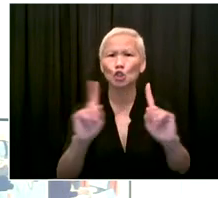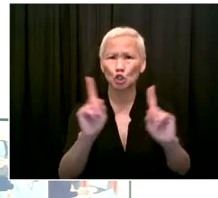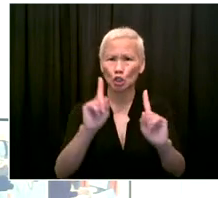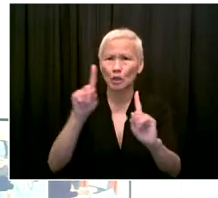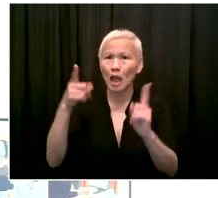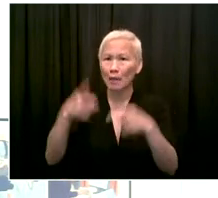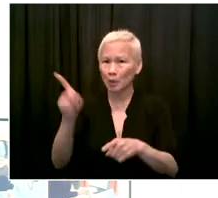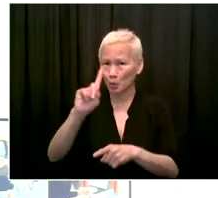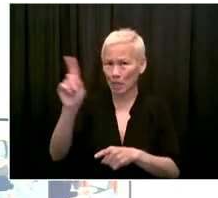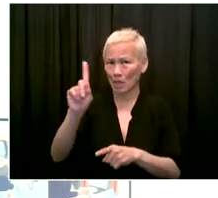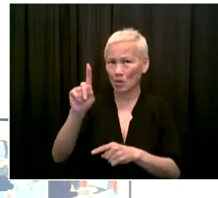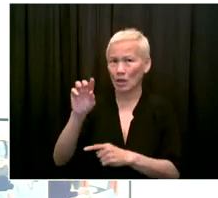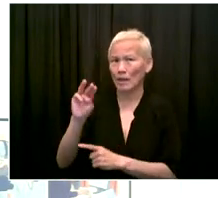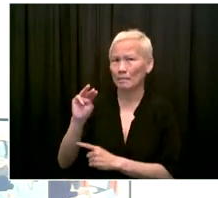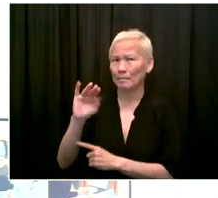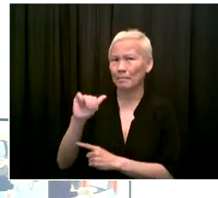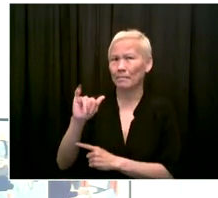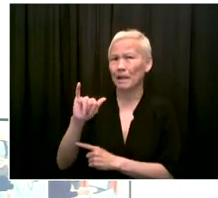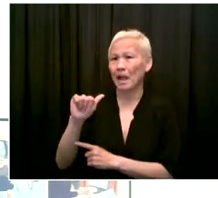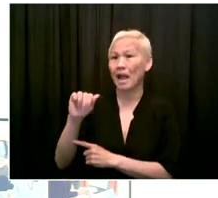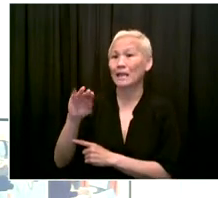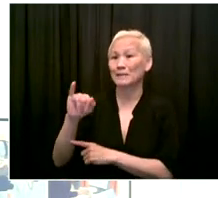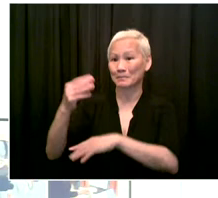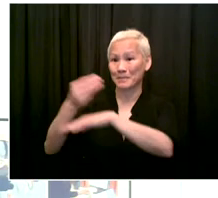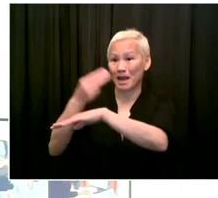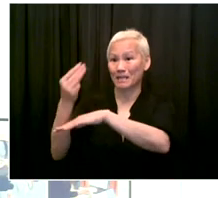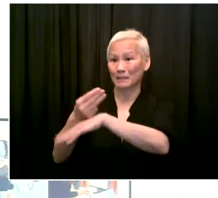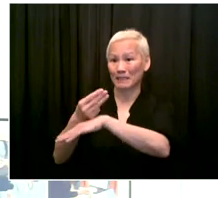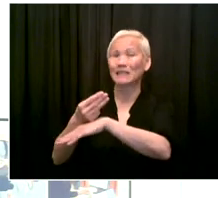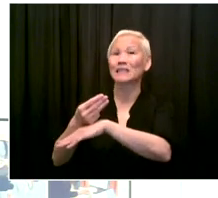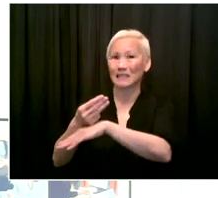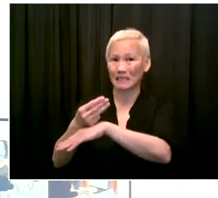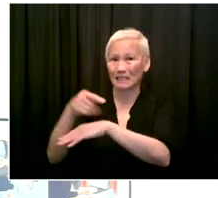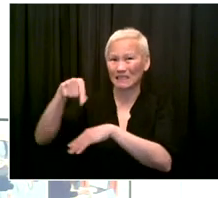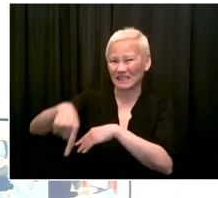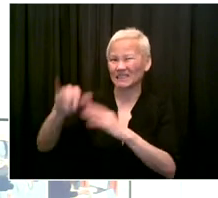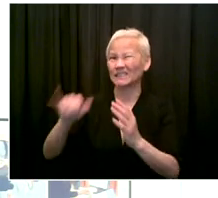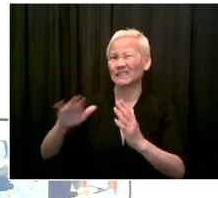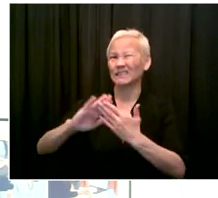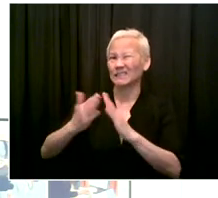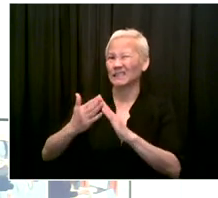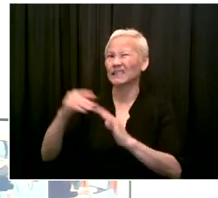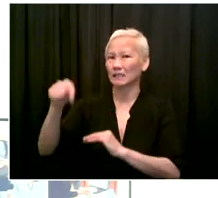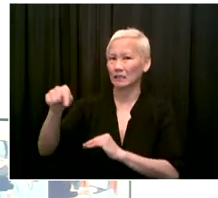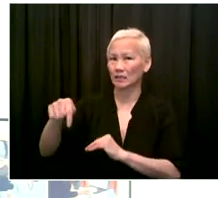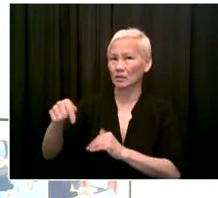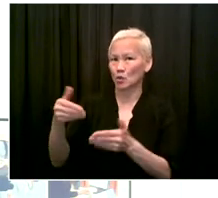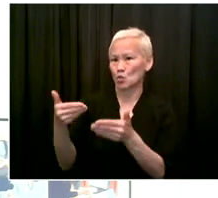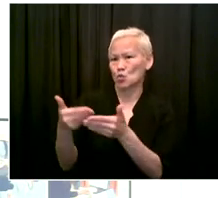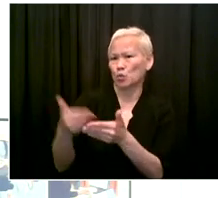are more reports of people who are traveling to get vaccinated. We haven't, at least